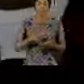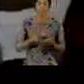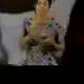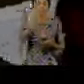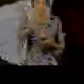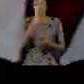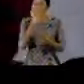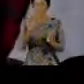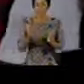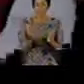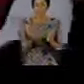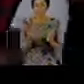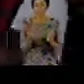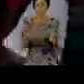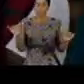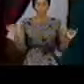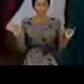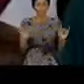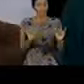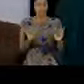song will be the same.